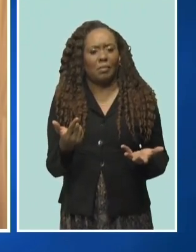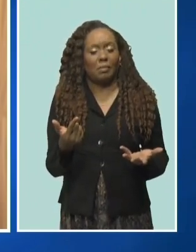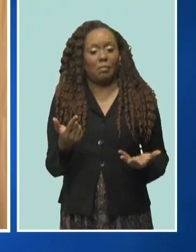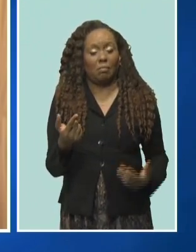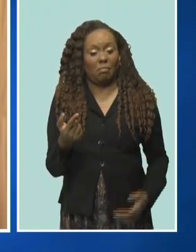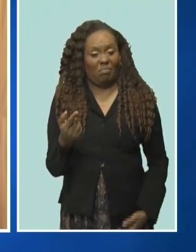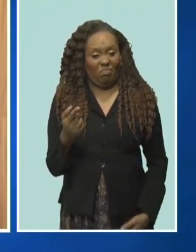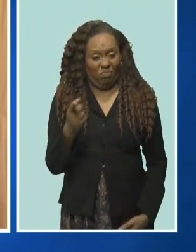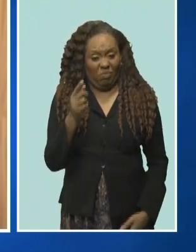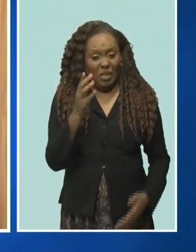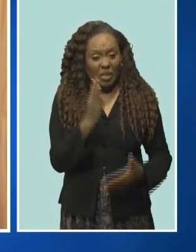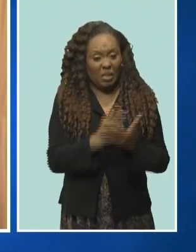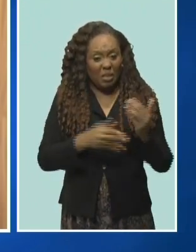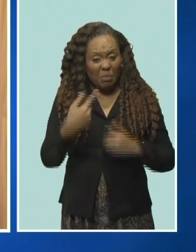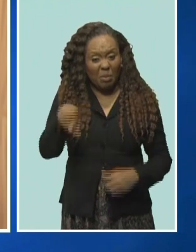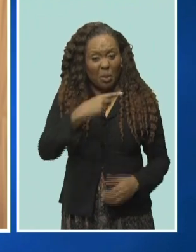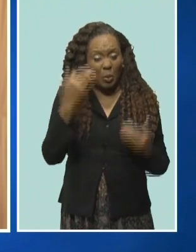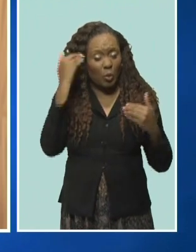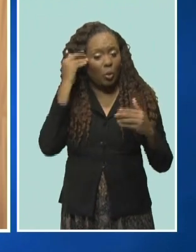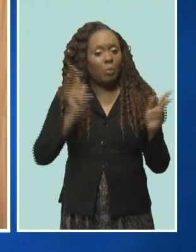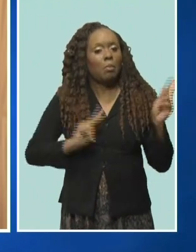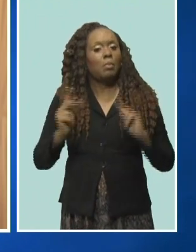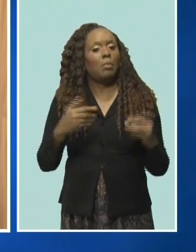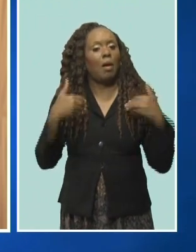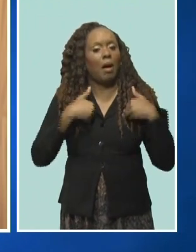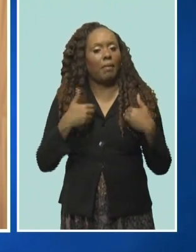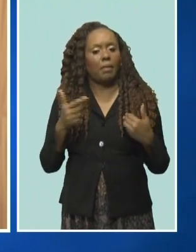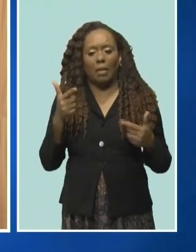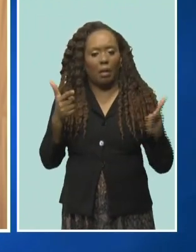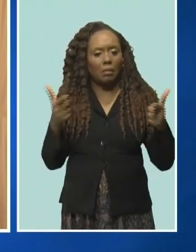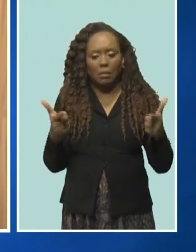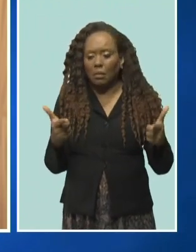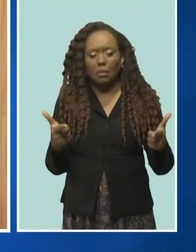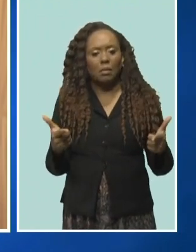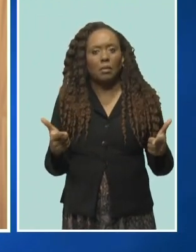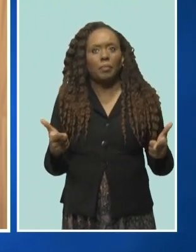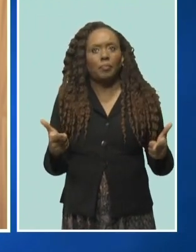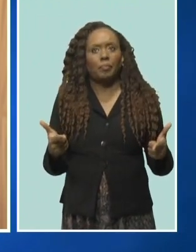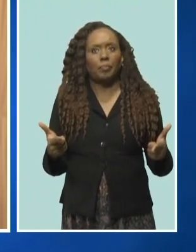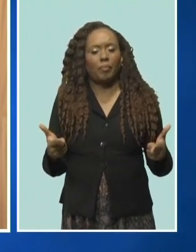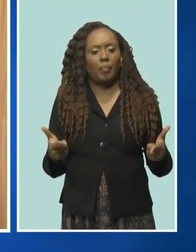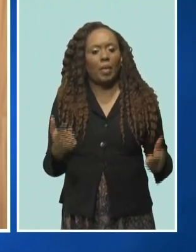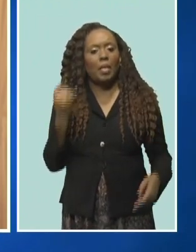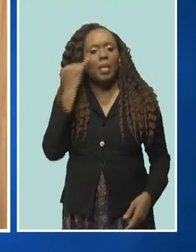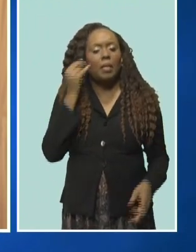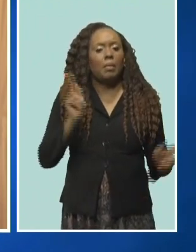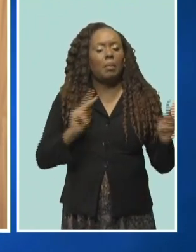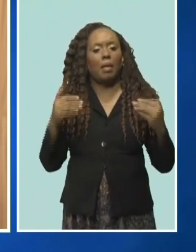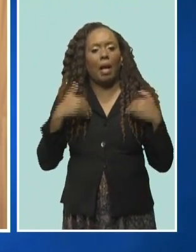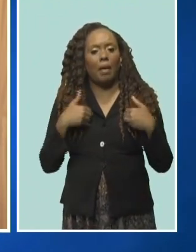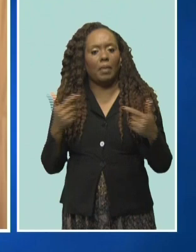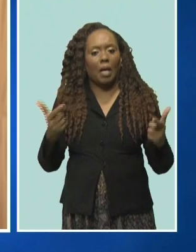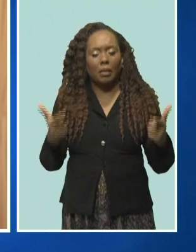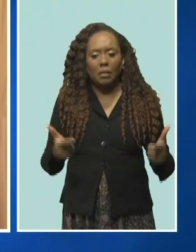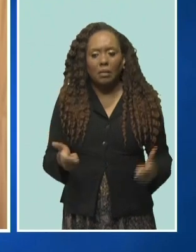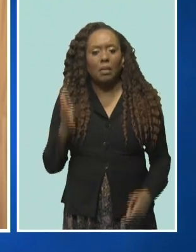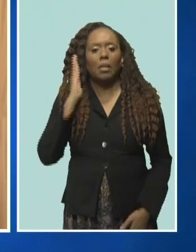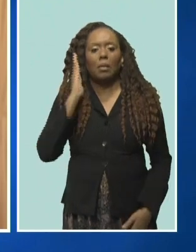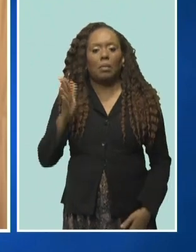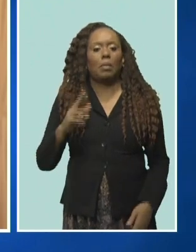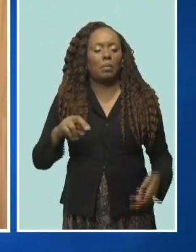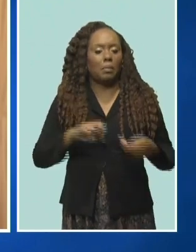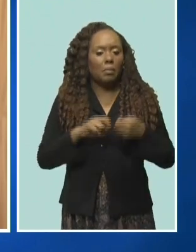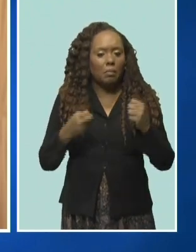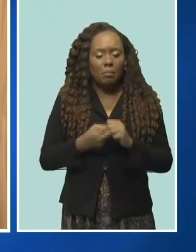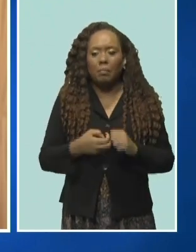in possession of firearms. The presence of these firearms is going to cause problems. They're going to injure or